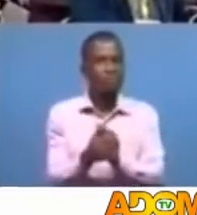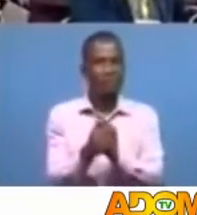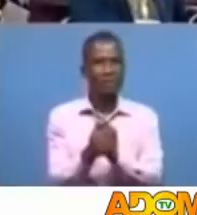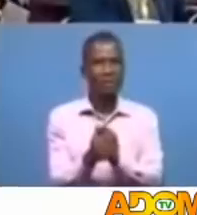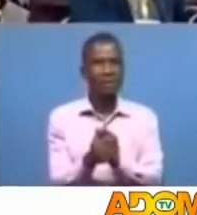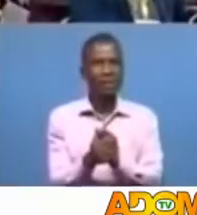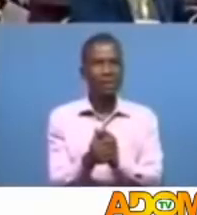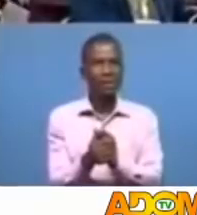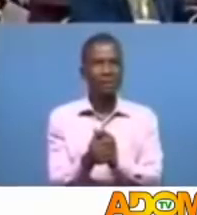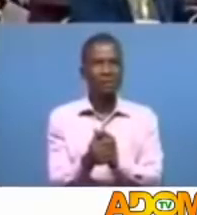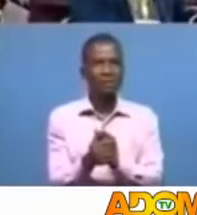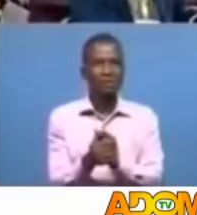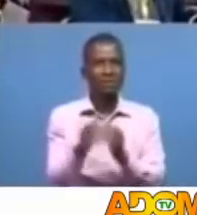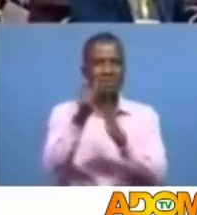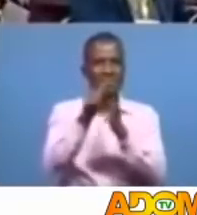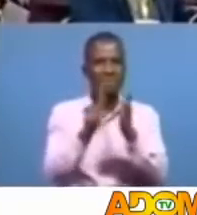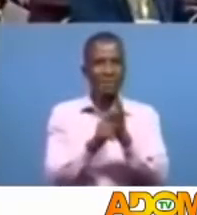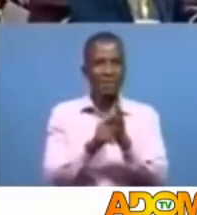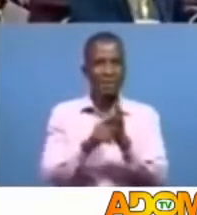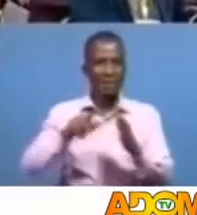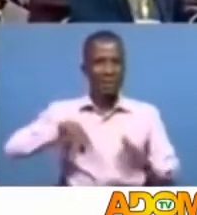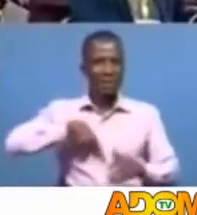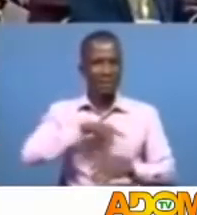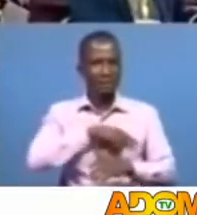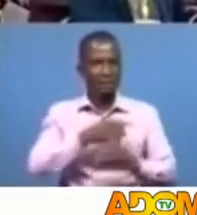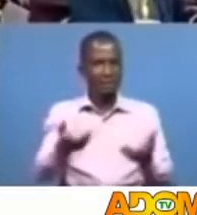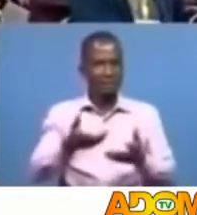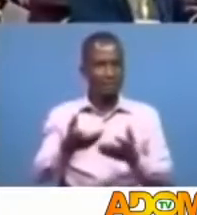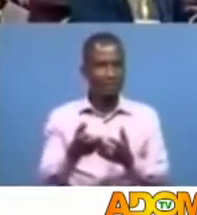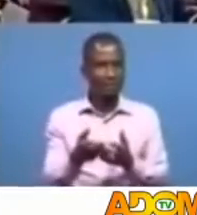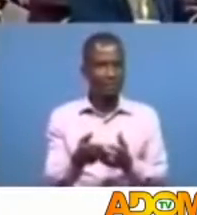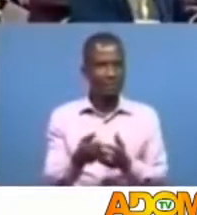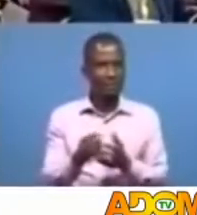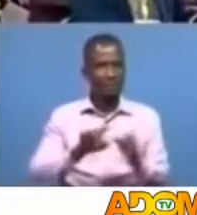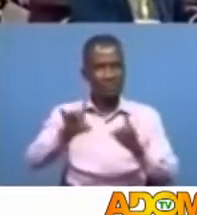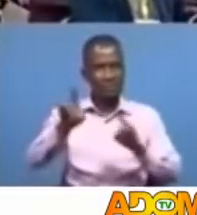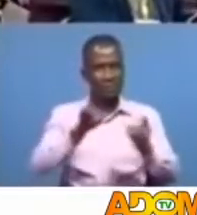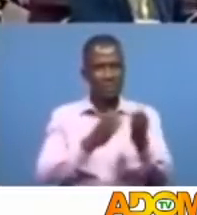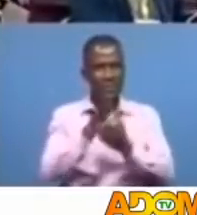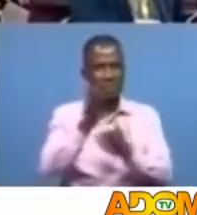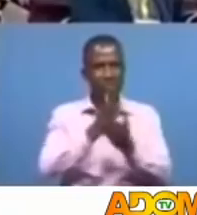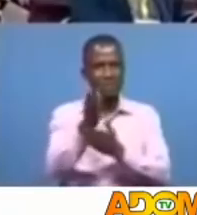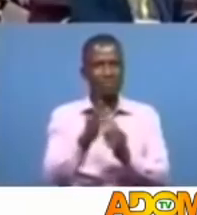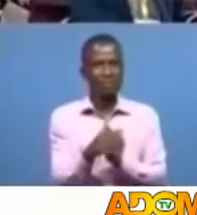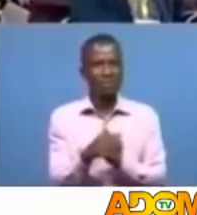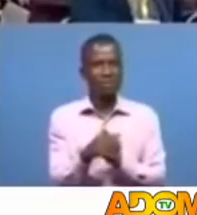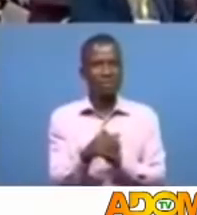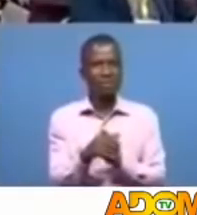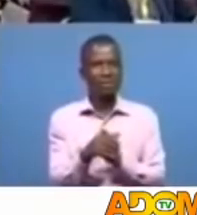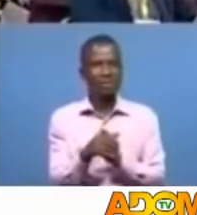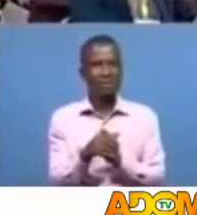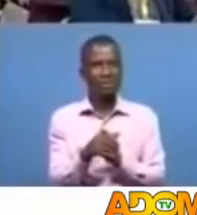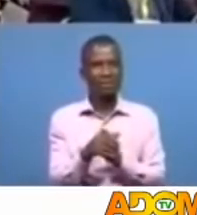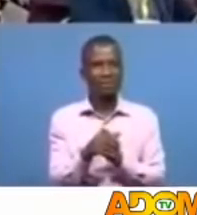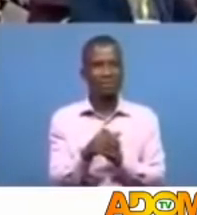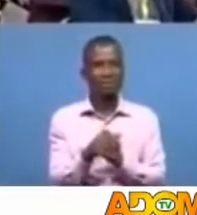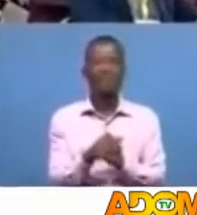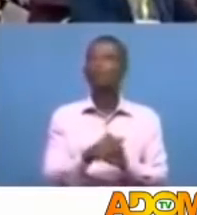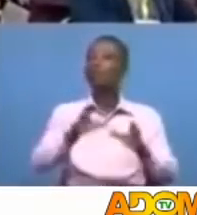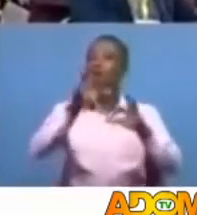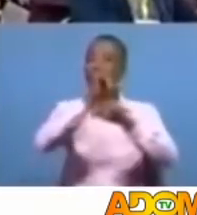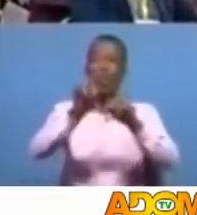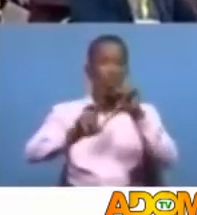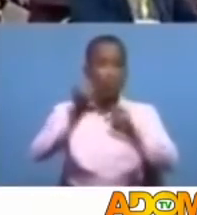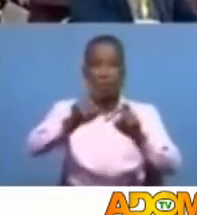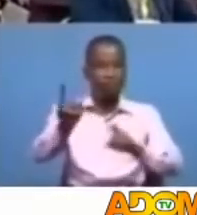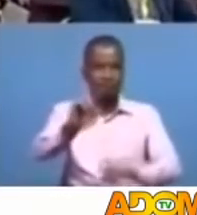statute, which is an act of Parliament which overrides subsidiary legislation. My lord, there can't be any question. And